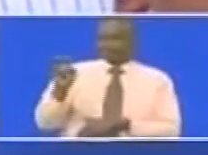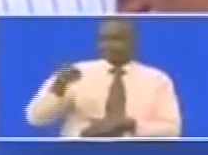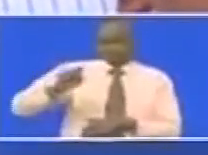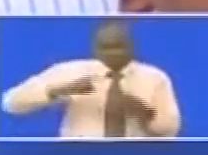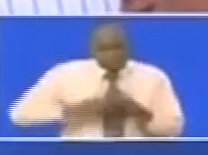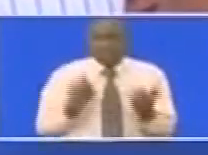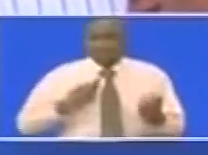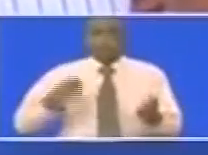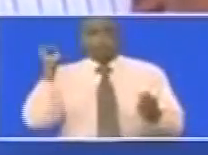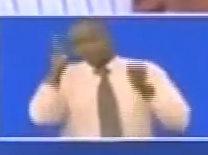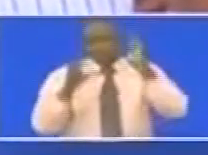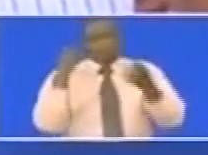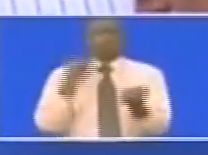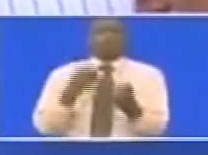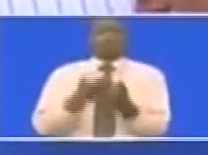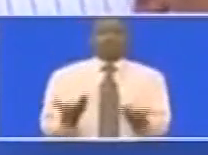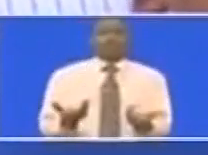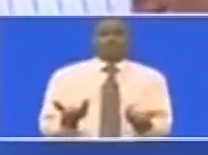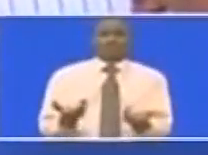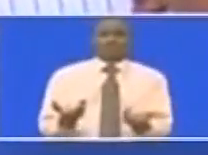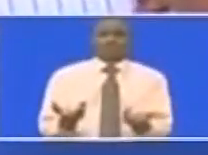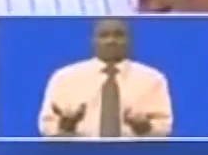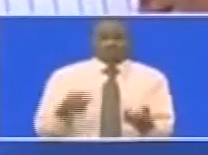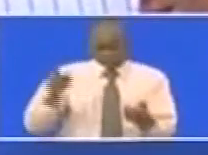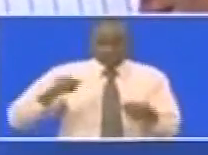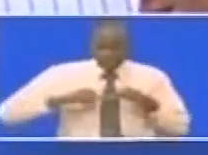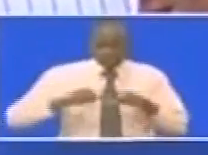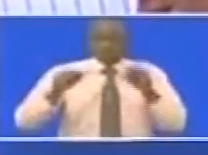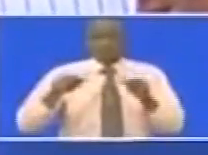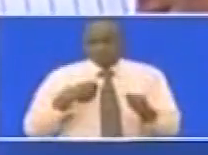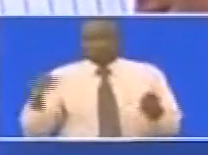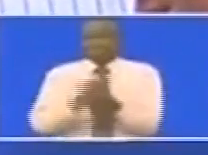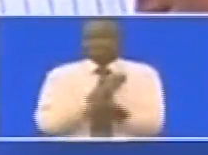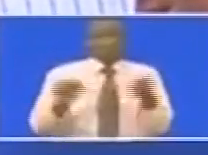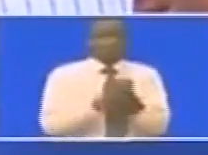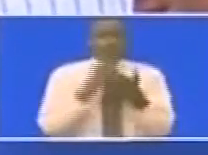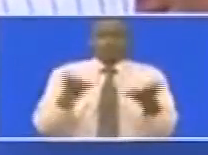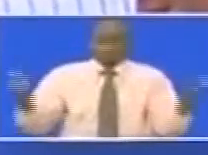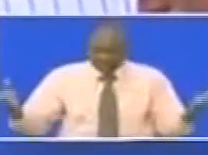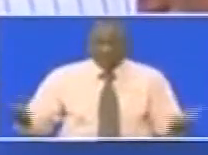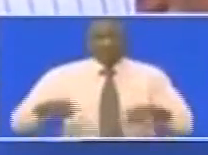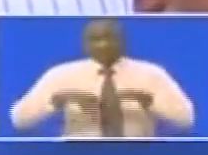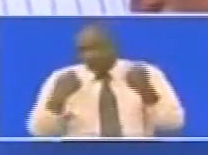have started throwing stones, continuing to cause damages, breaking